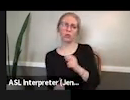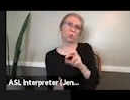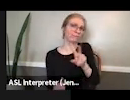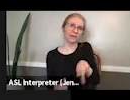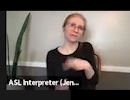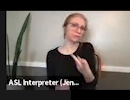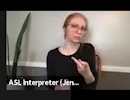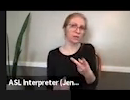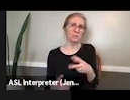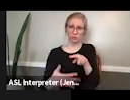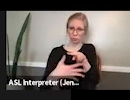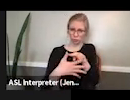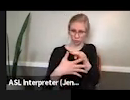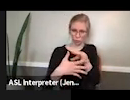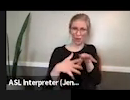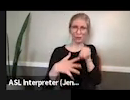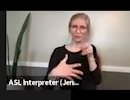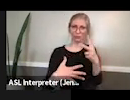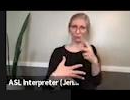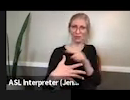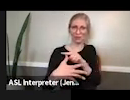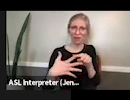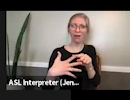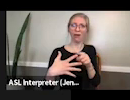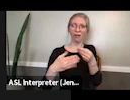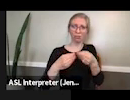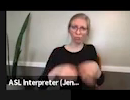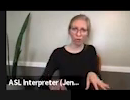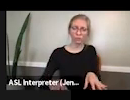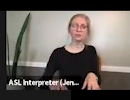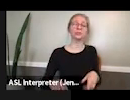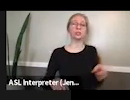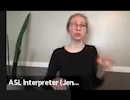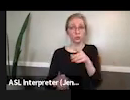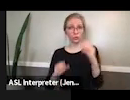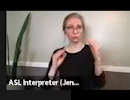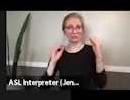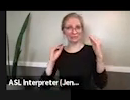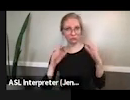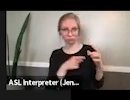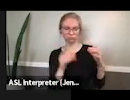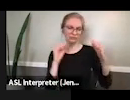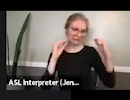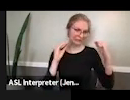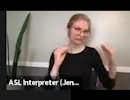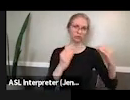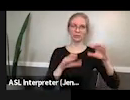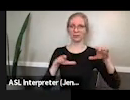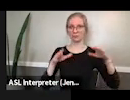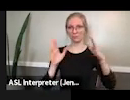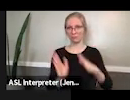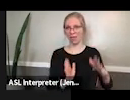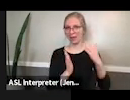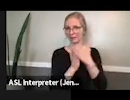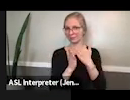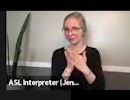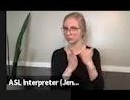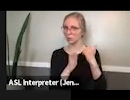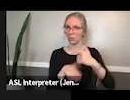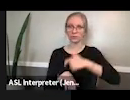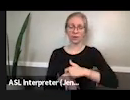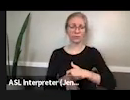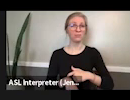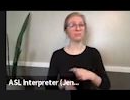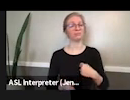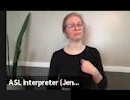early childhood specialists, you do teaching all the time. You do lesson planning all the time. You know, it's really hard. I think